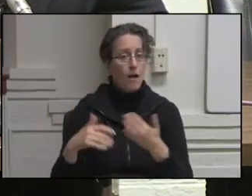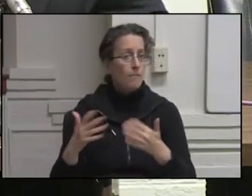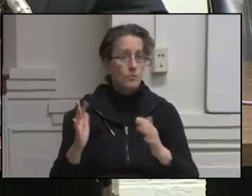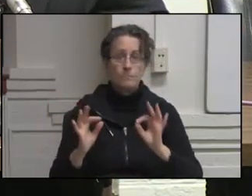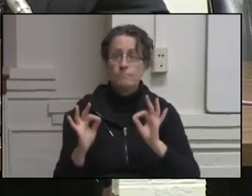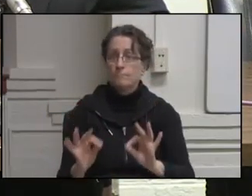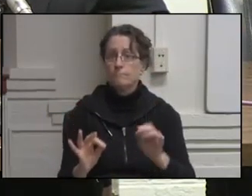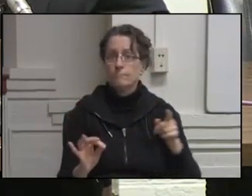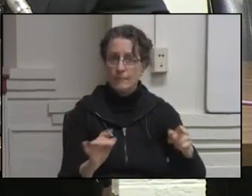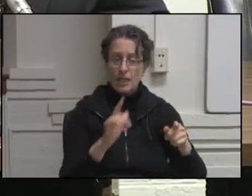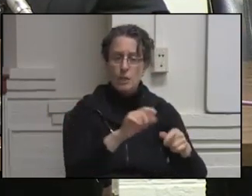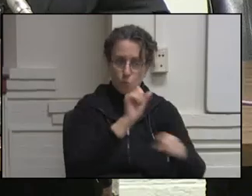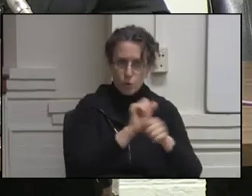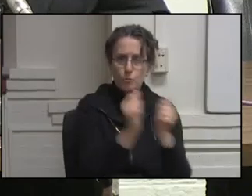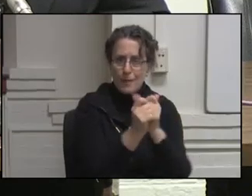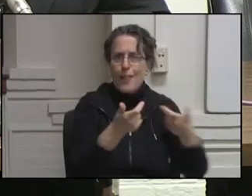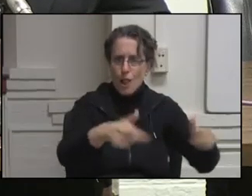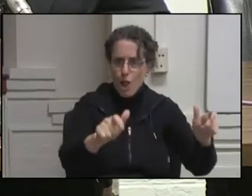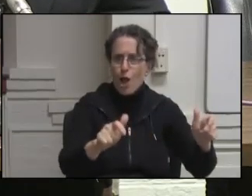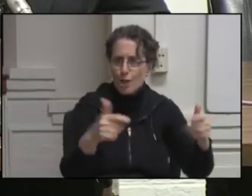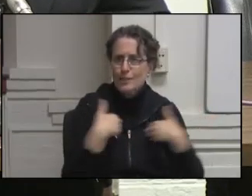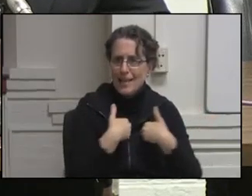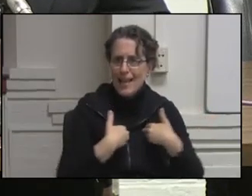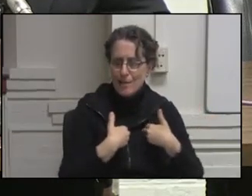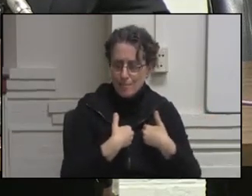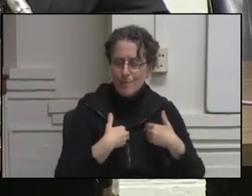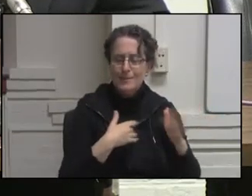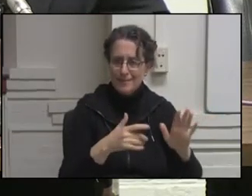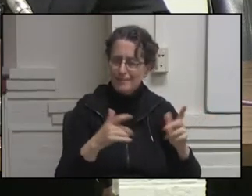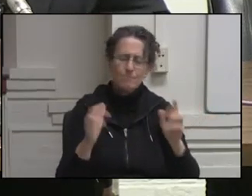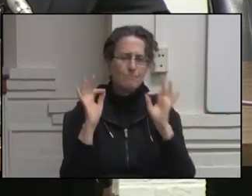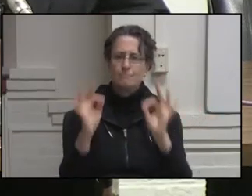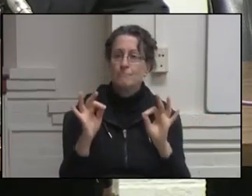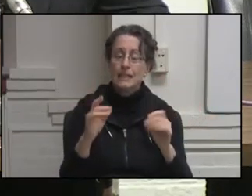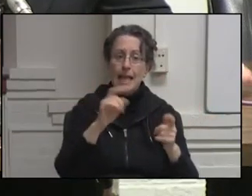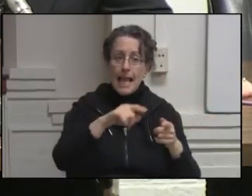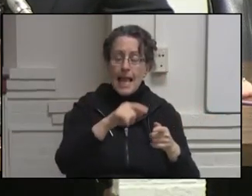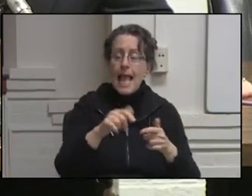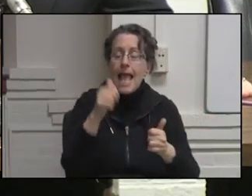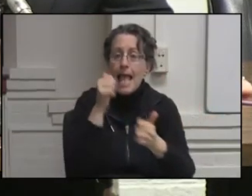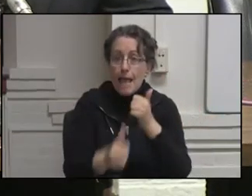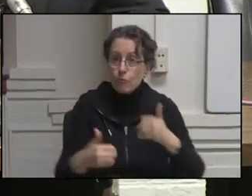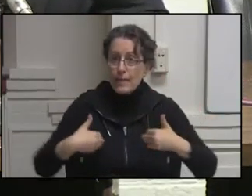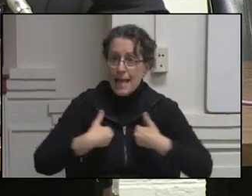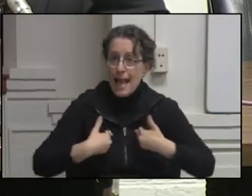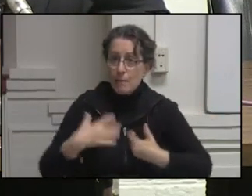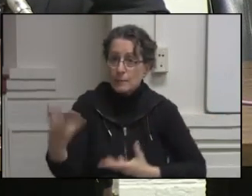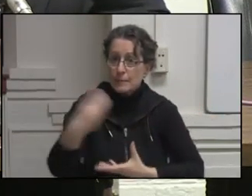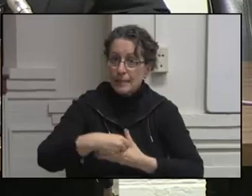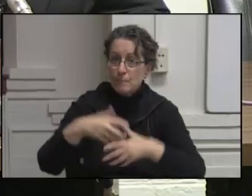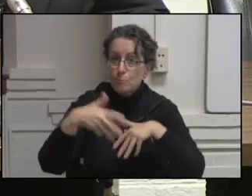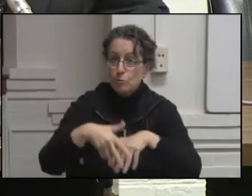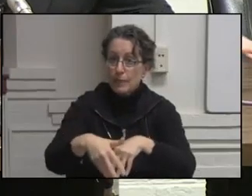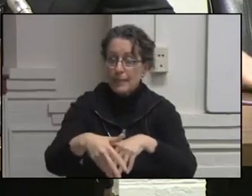animals. But he checks every animal that comes.